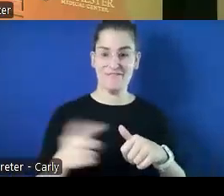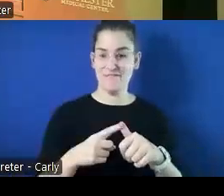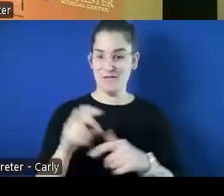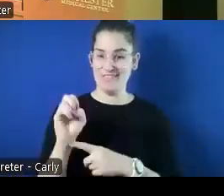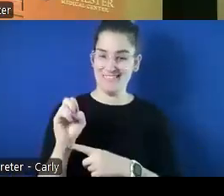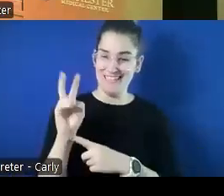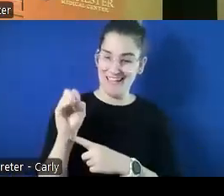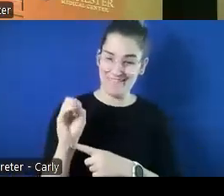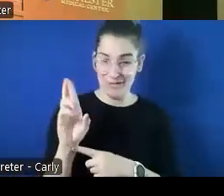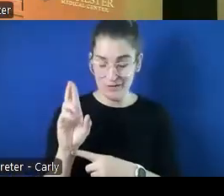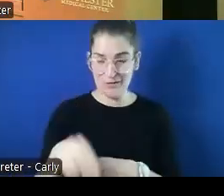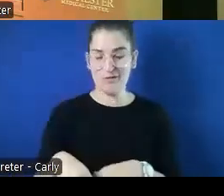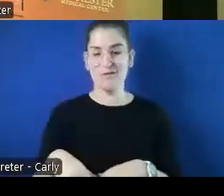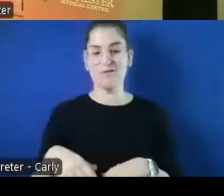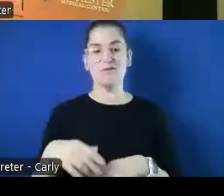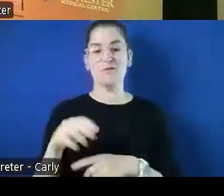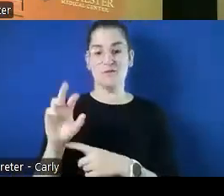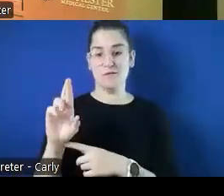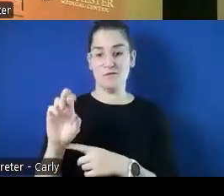residents roundtable.